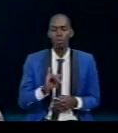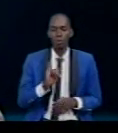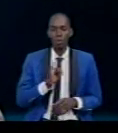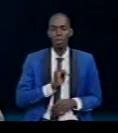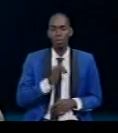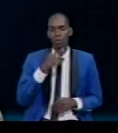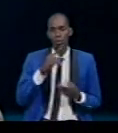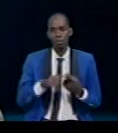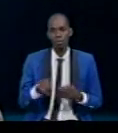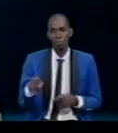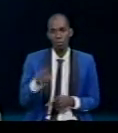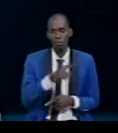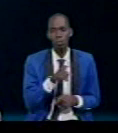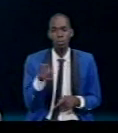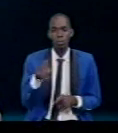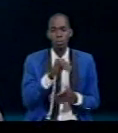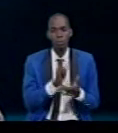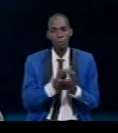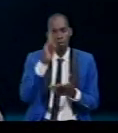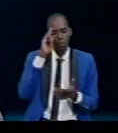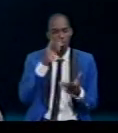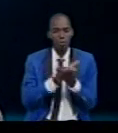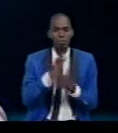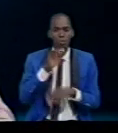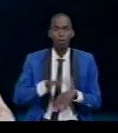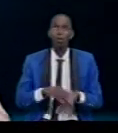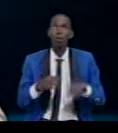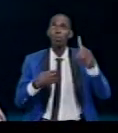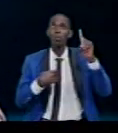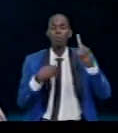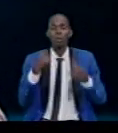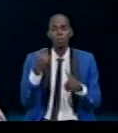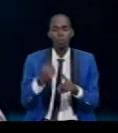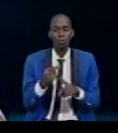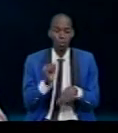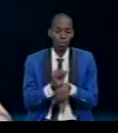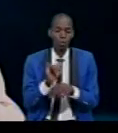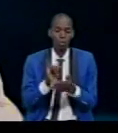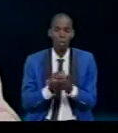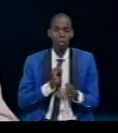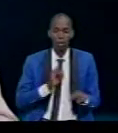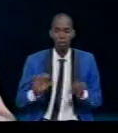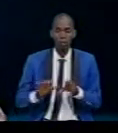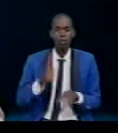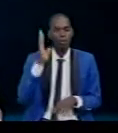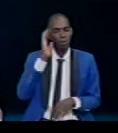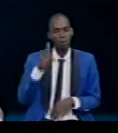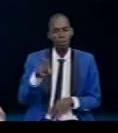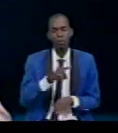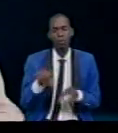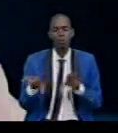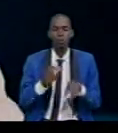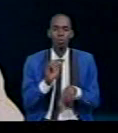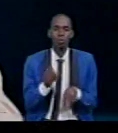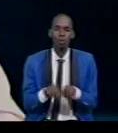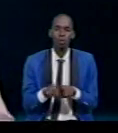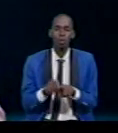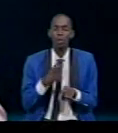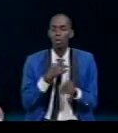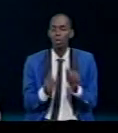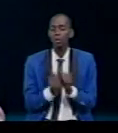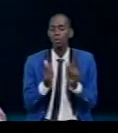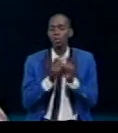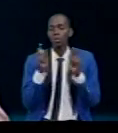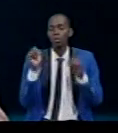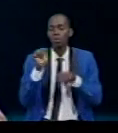you, he that believeth on me, the works that I do, shall he do also. And greater works